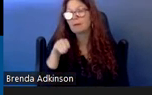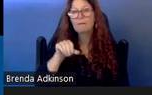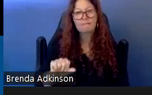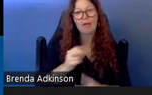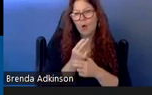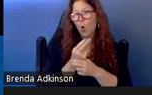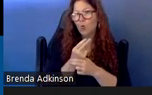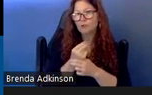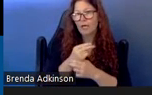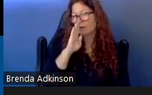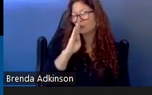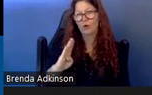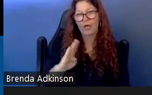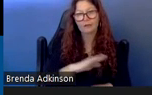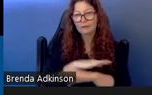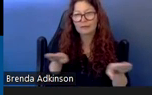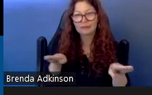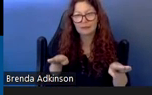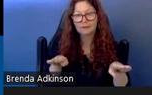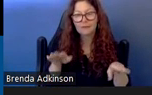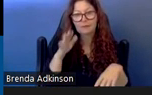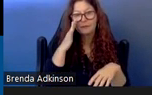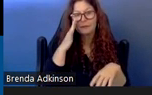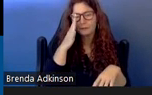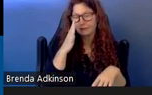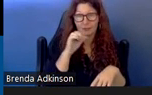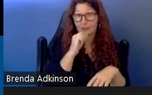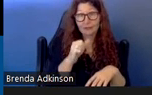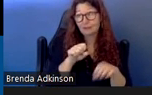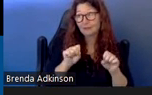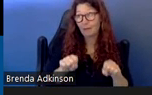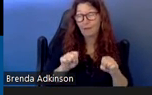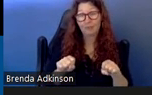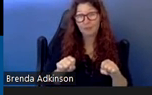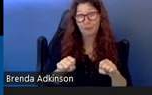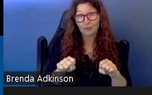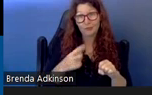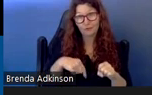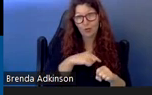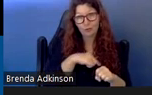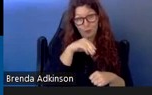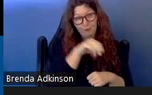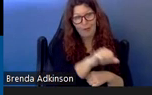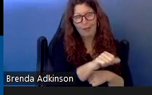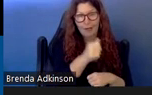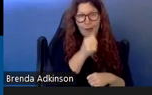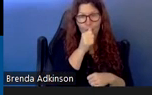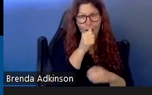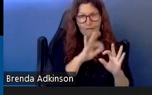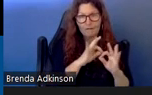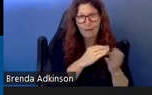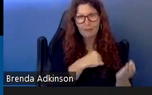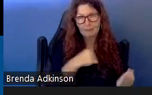possible for us to do something like that at this time.